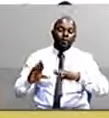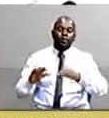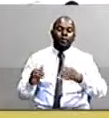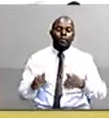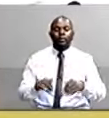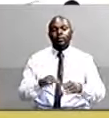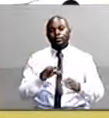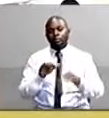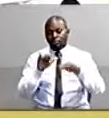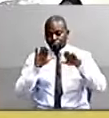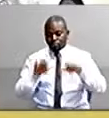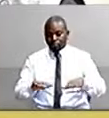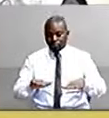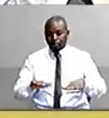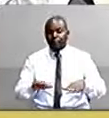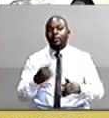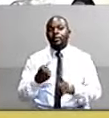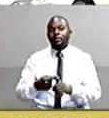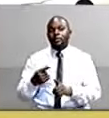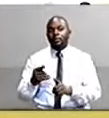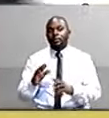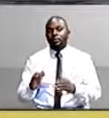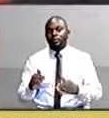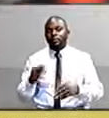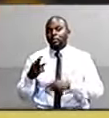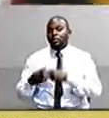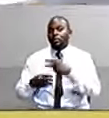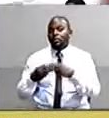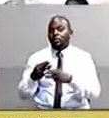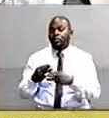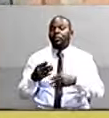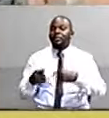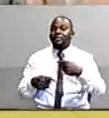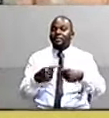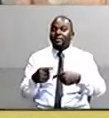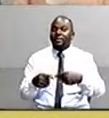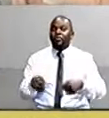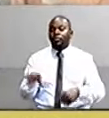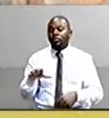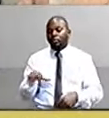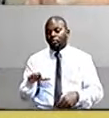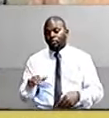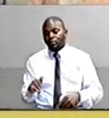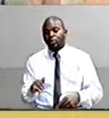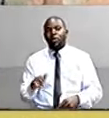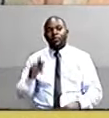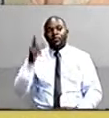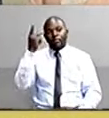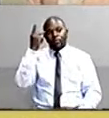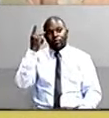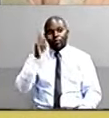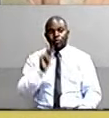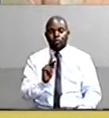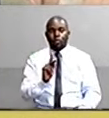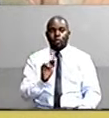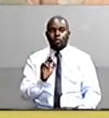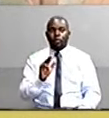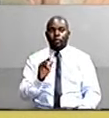smart parking in Kampala, World Smart and Sustainable Cities WIGO from Korea discovered that street parking is